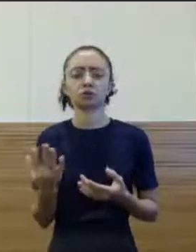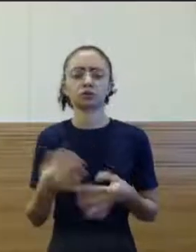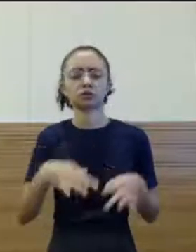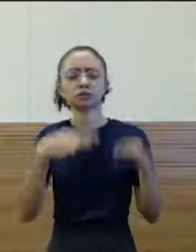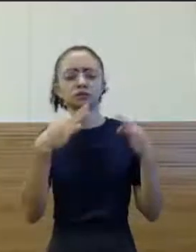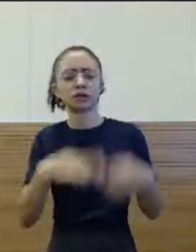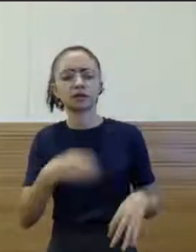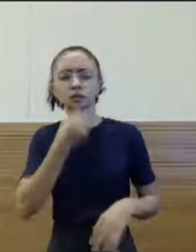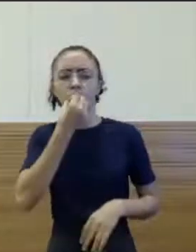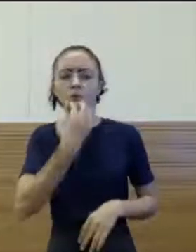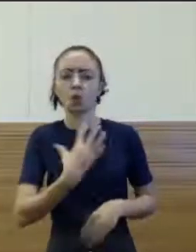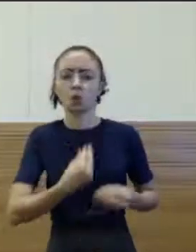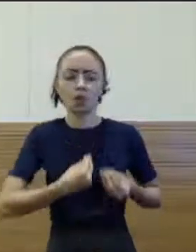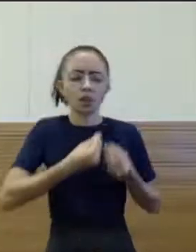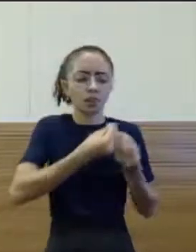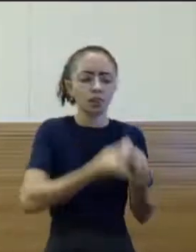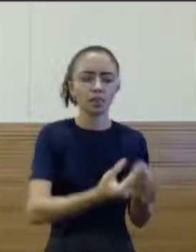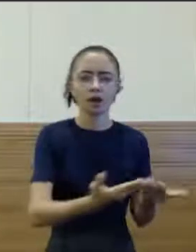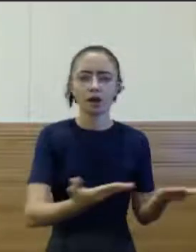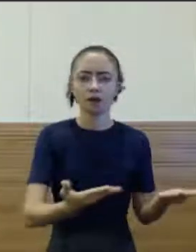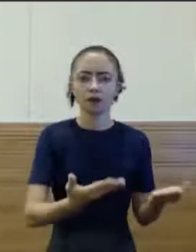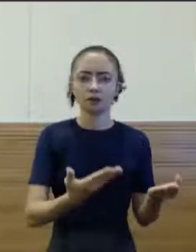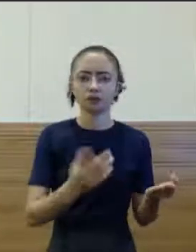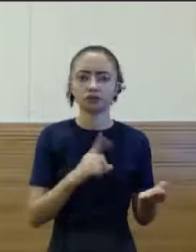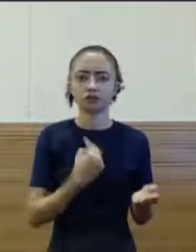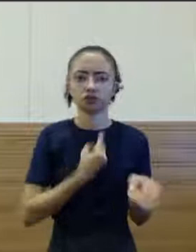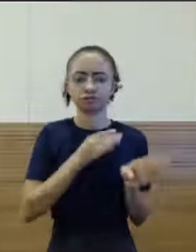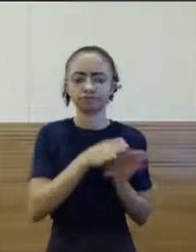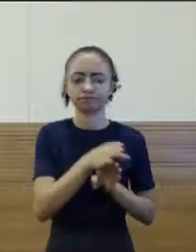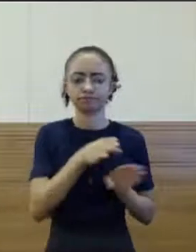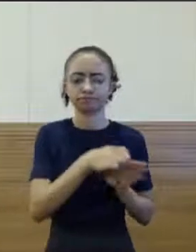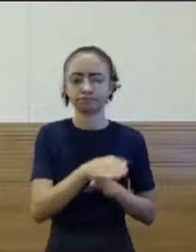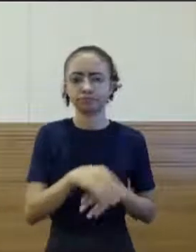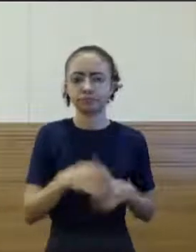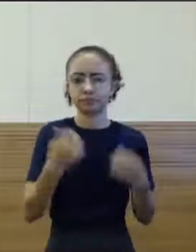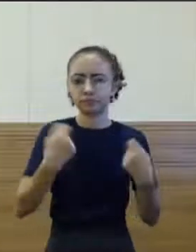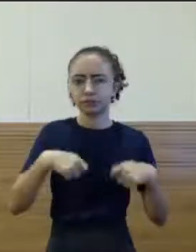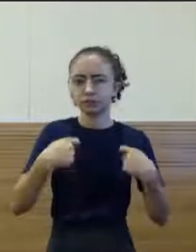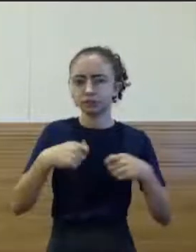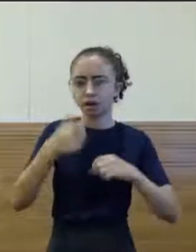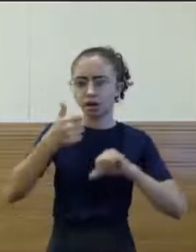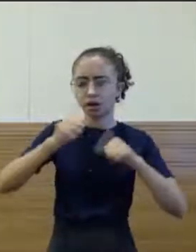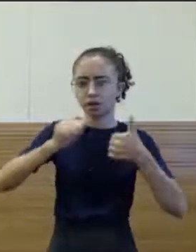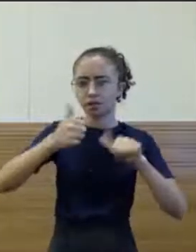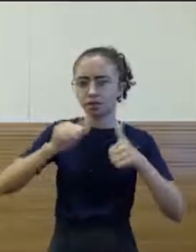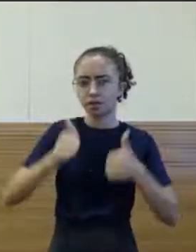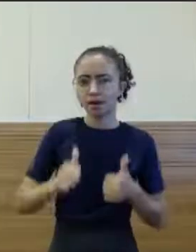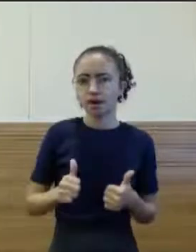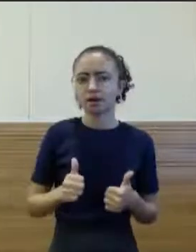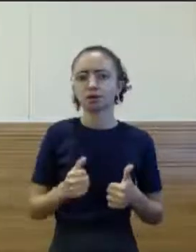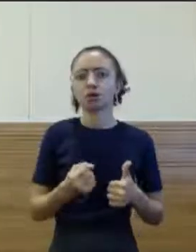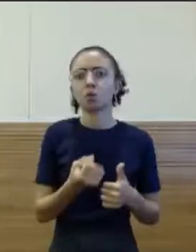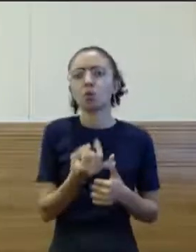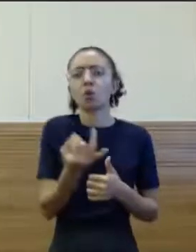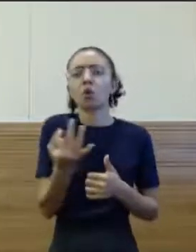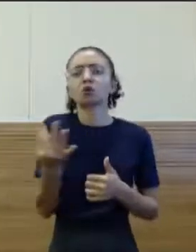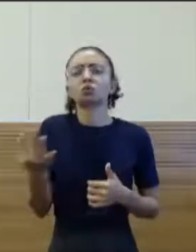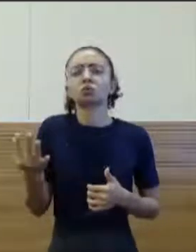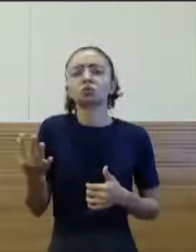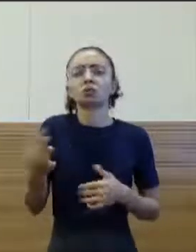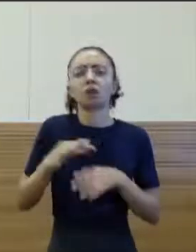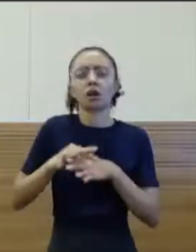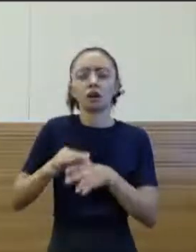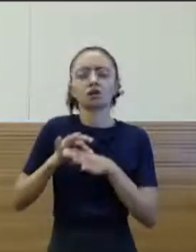should recommend, and to have analysis of the consumption of how much meat they have been